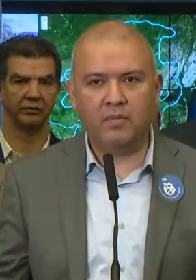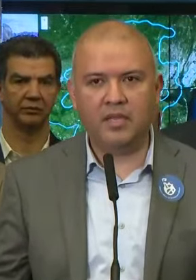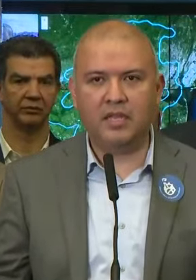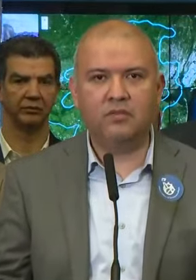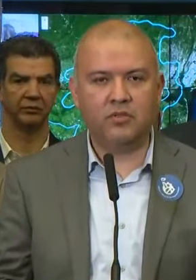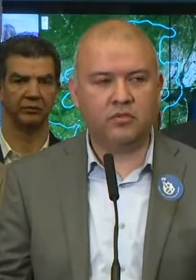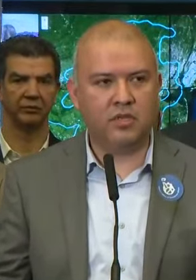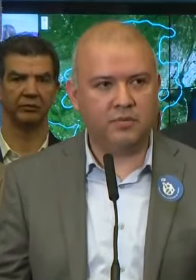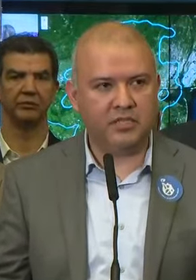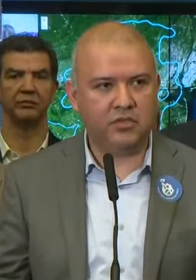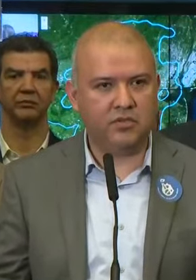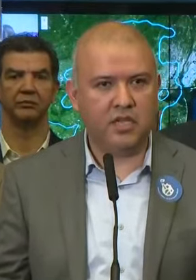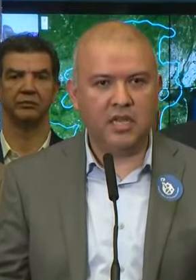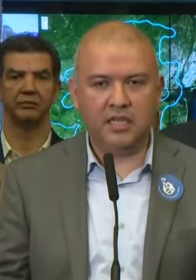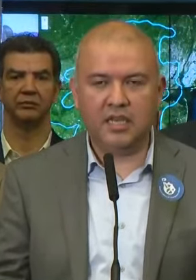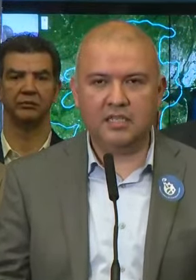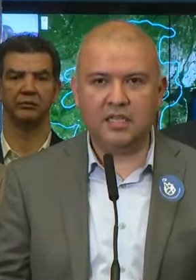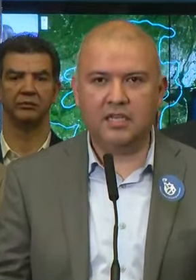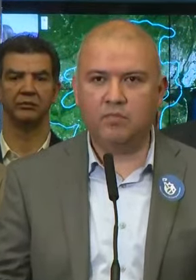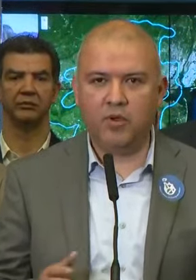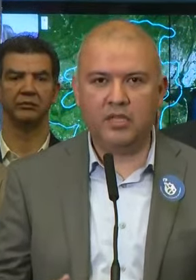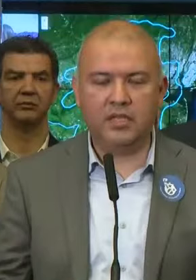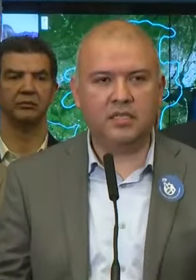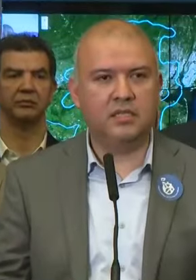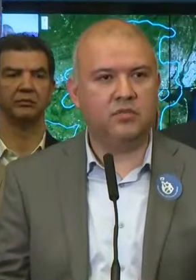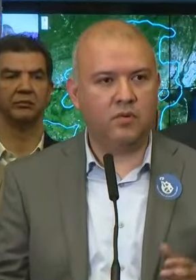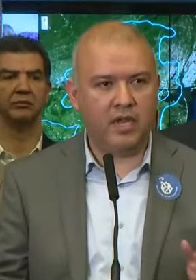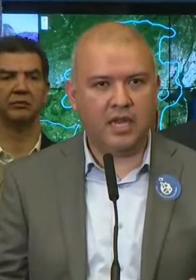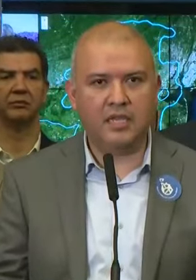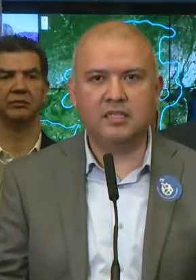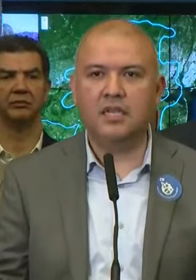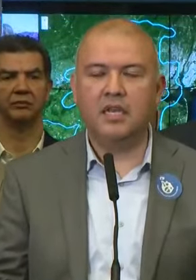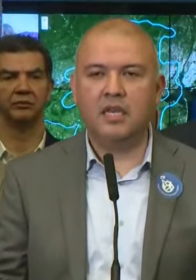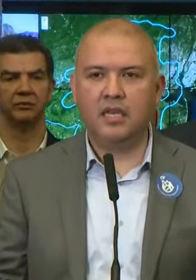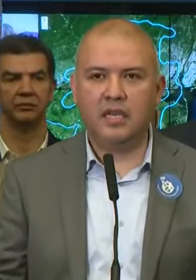ningún problema en nuestros servicios, ya sea de puentes, de